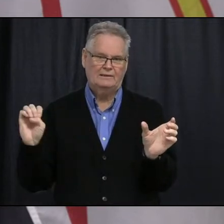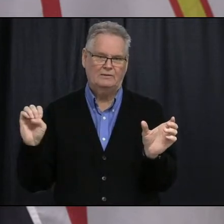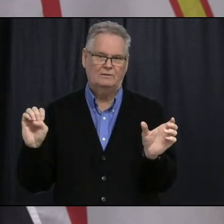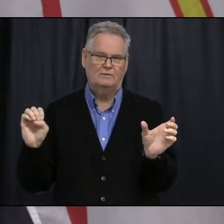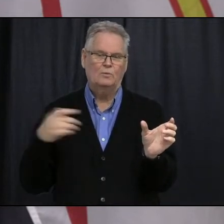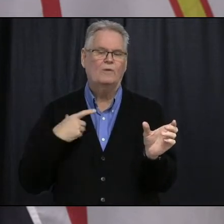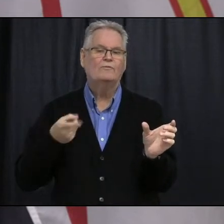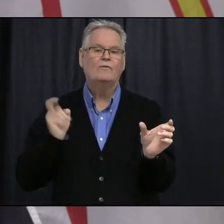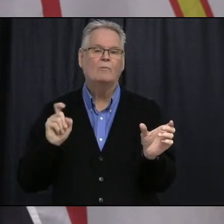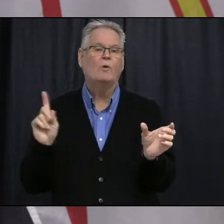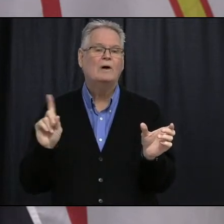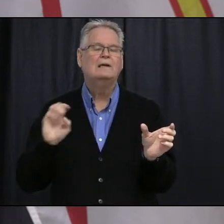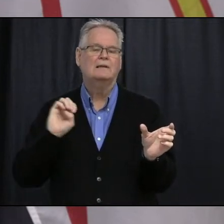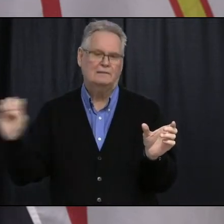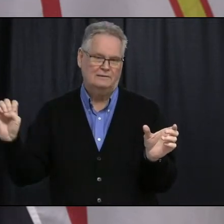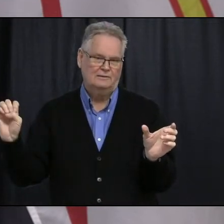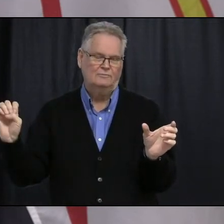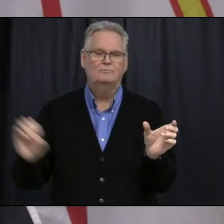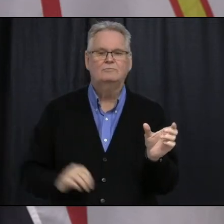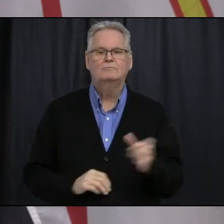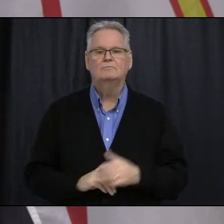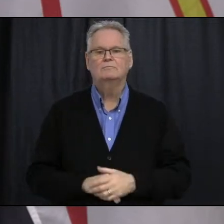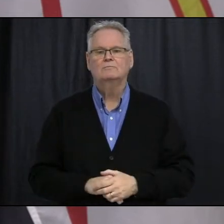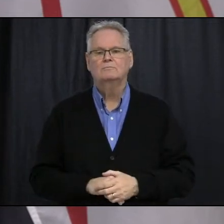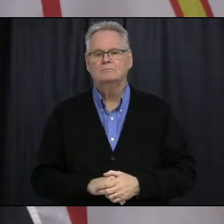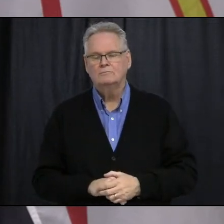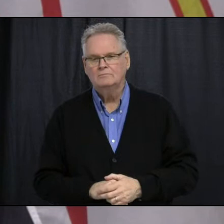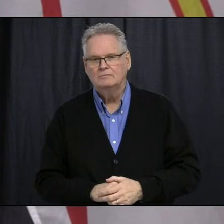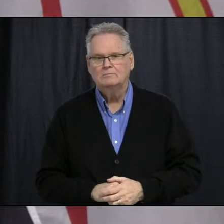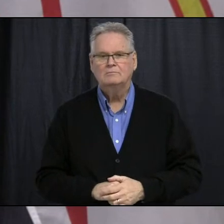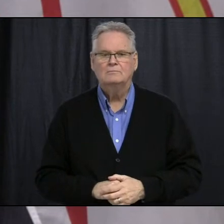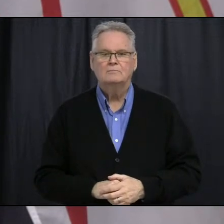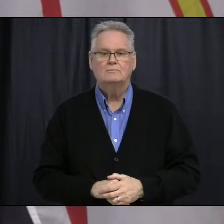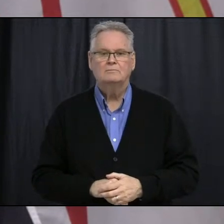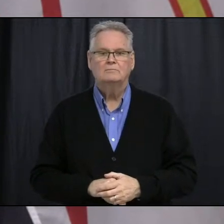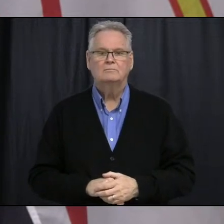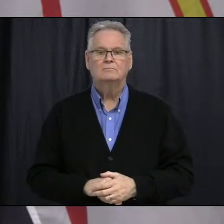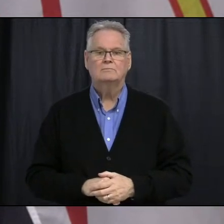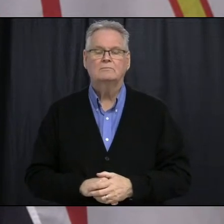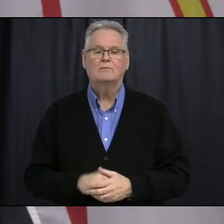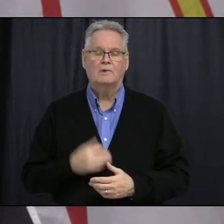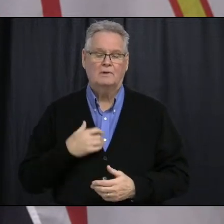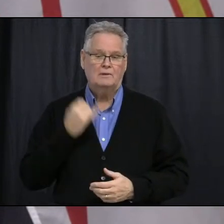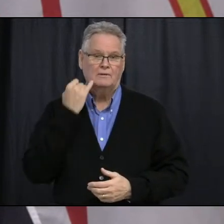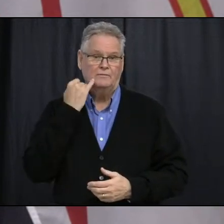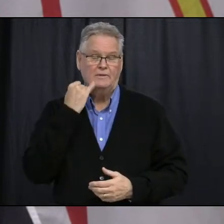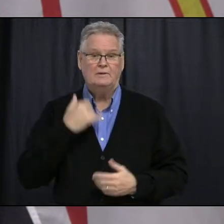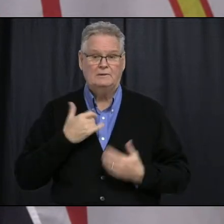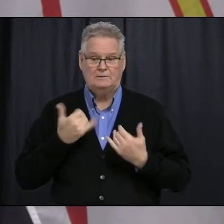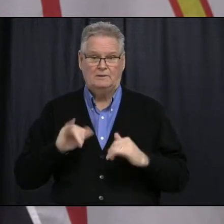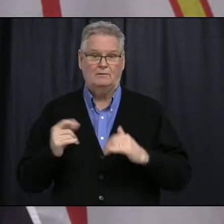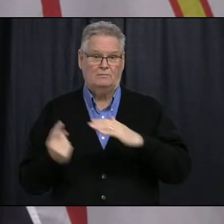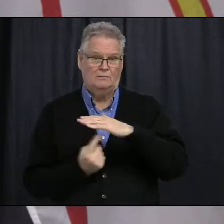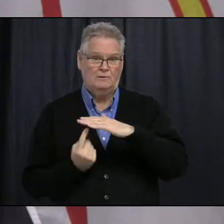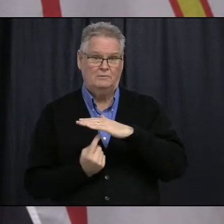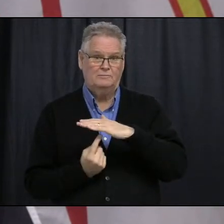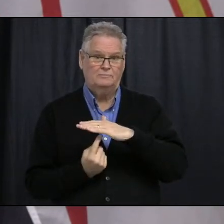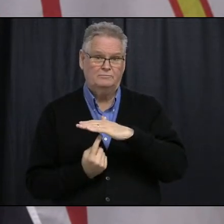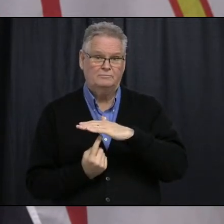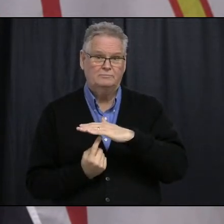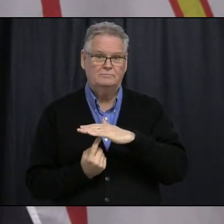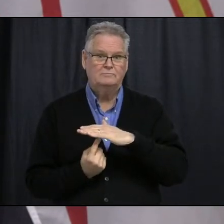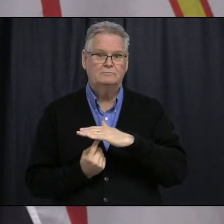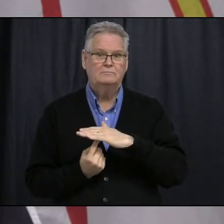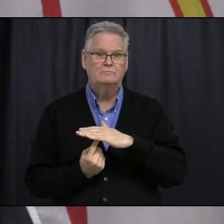criteria can leave self-isolation effective 12:01 a.m. on June 23rd, when the change in the special measures order takes effect. At